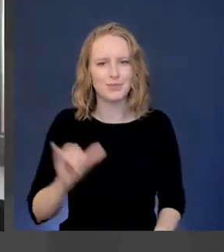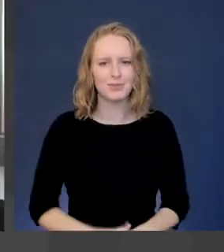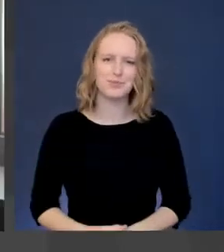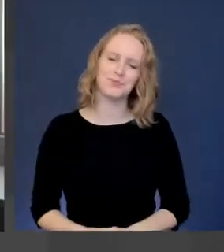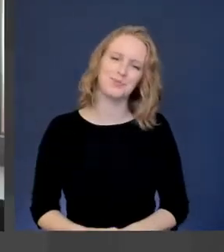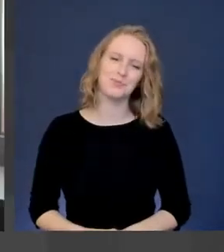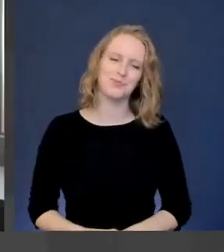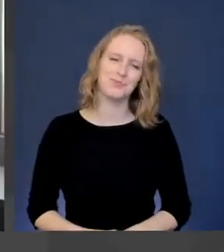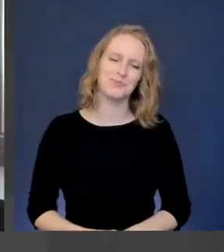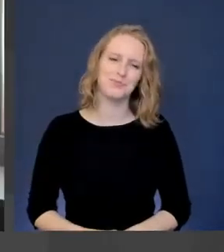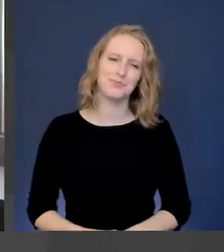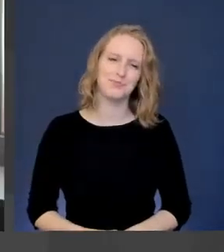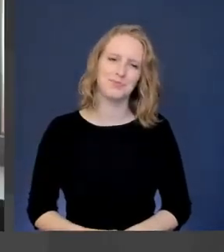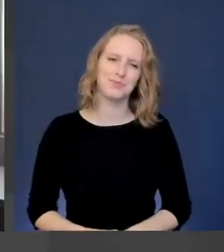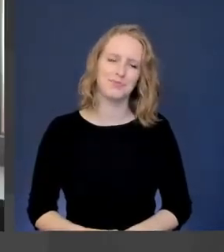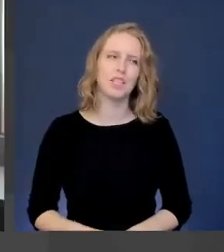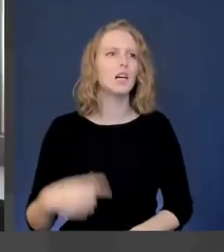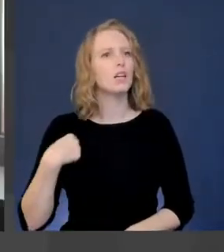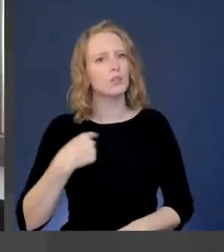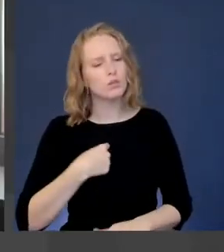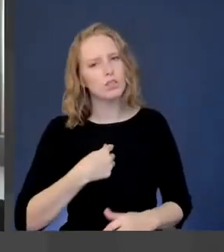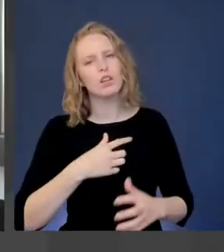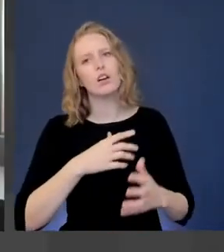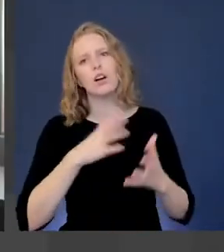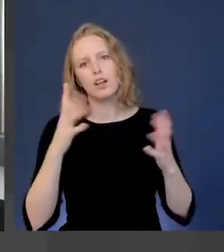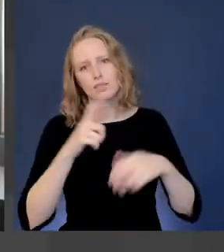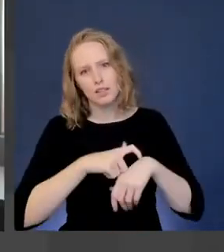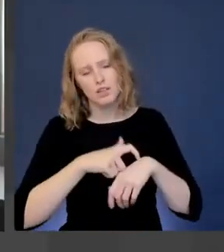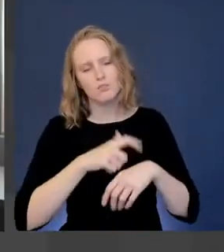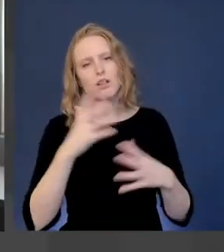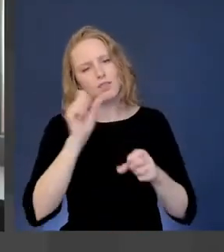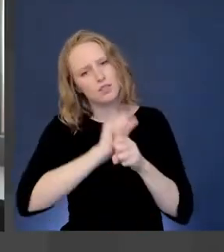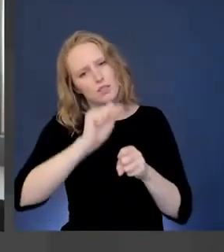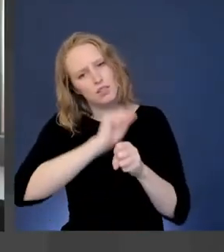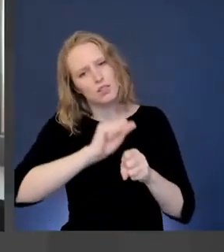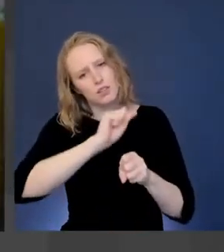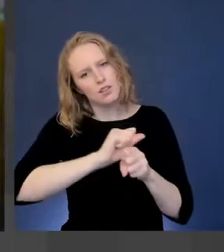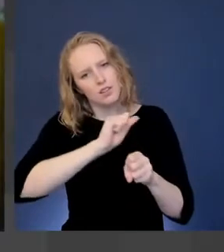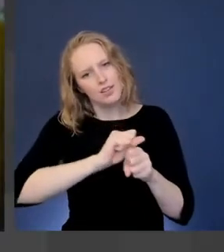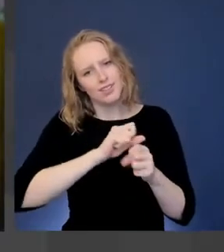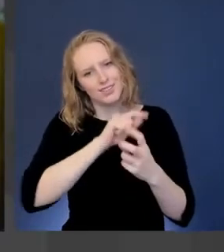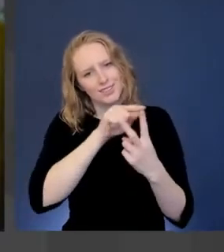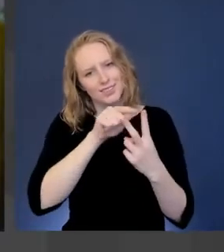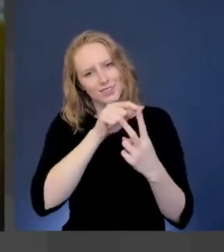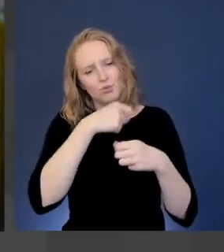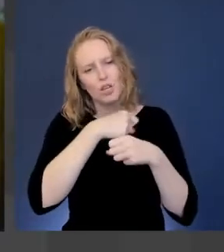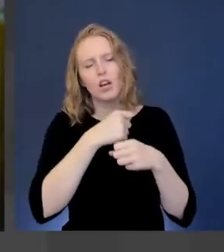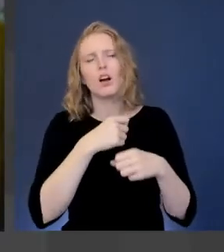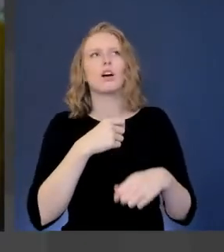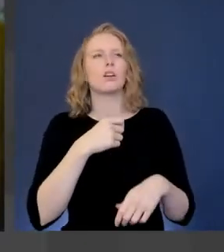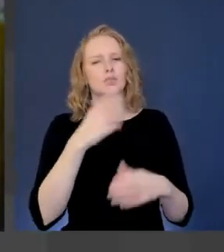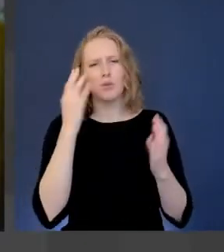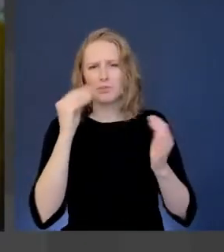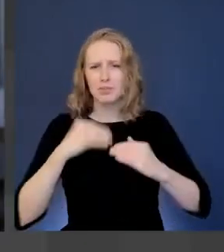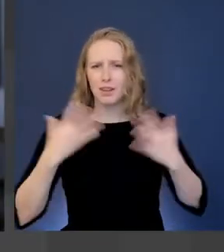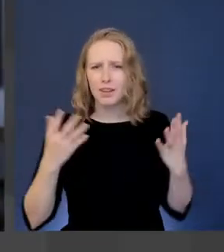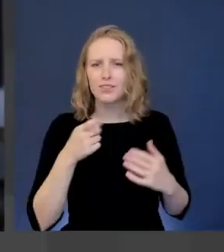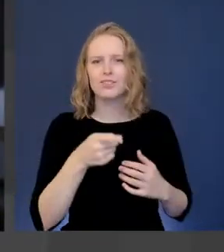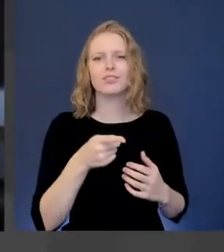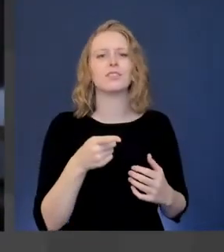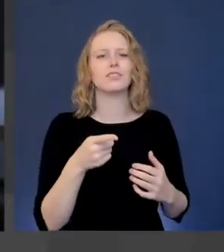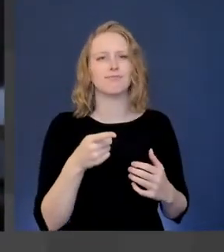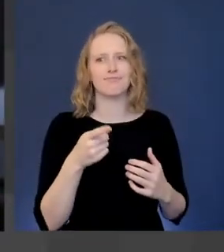lot of time and effort into this update, and I hope that it will inspire and excite our community. It feels like it's a whole new